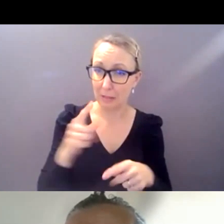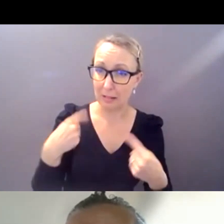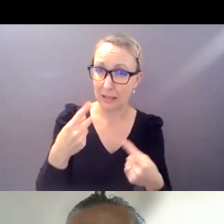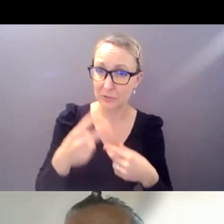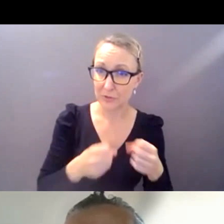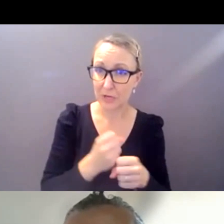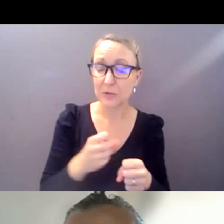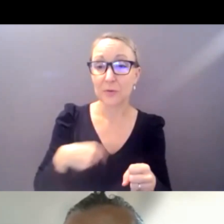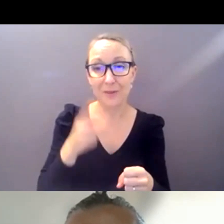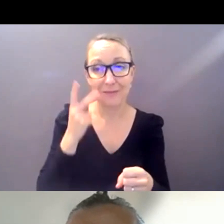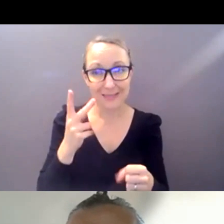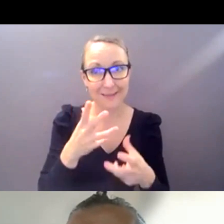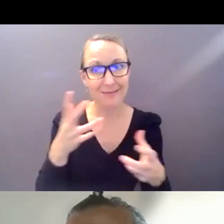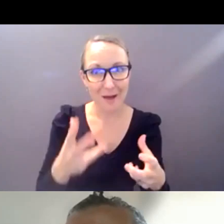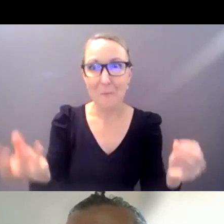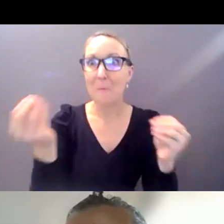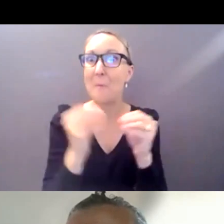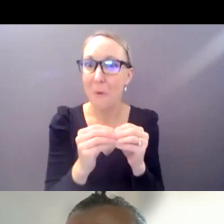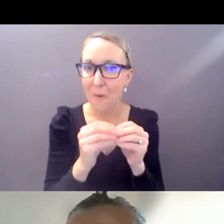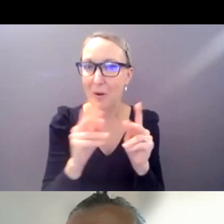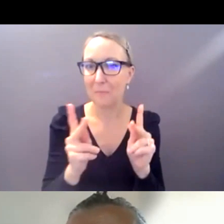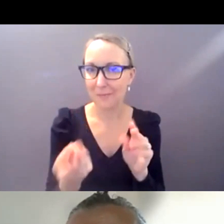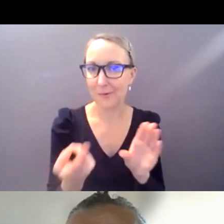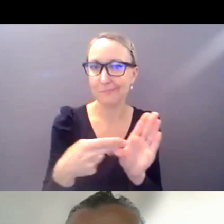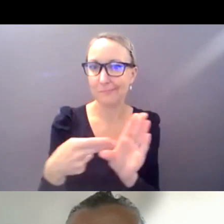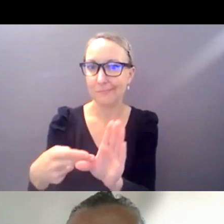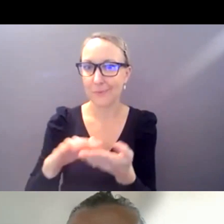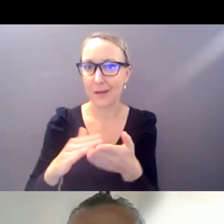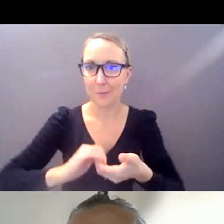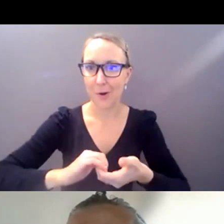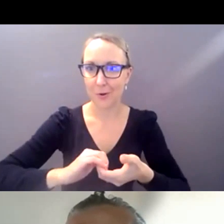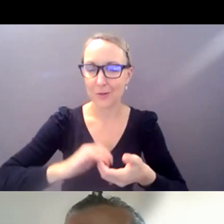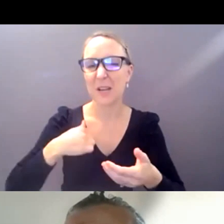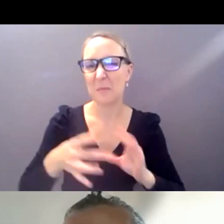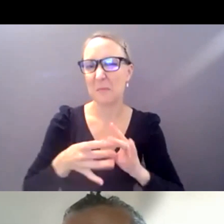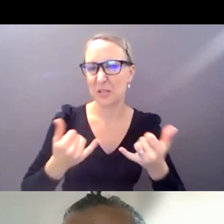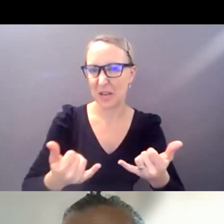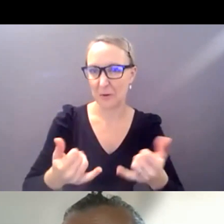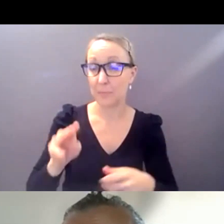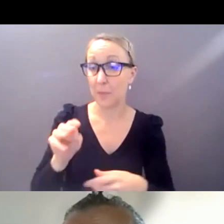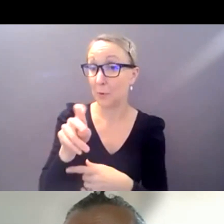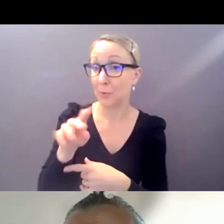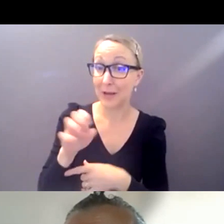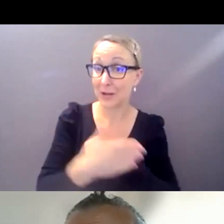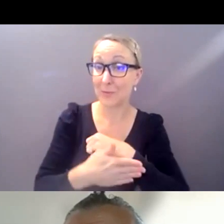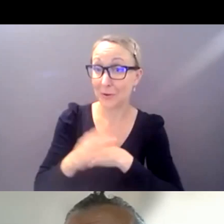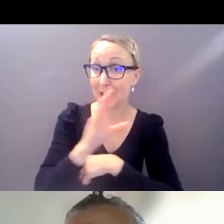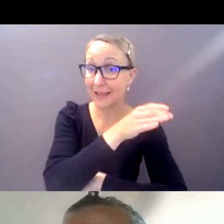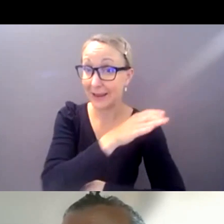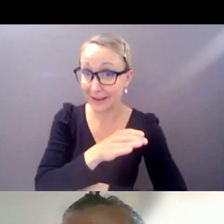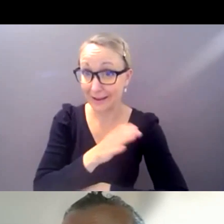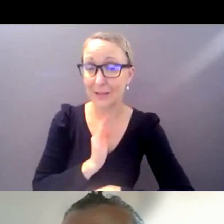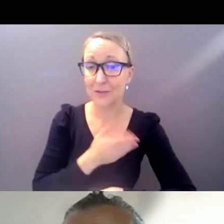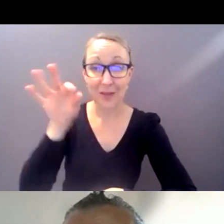amount of extended partners. And I'm just going to mention some of those by name. So Marin Community Clinic is our